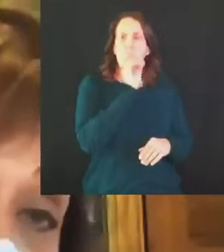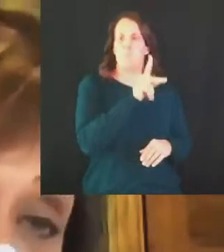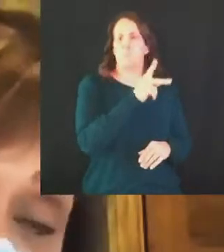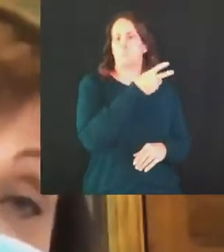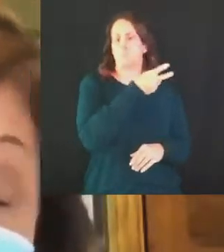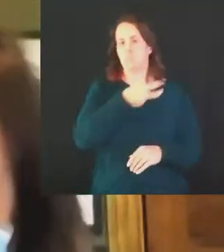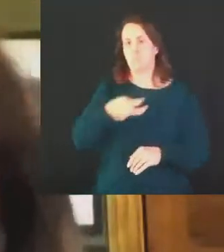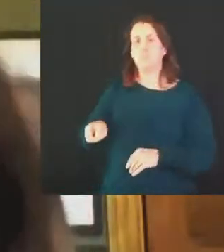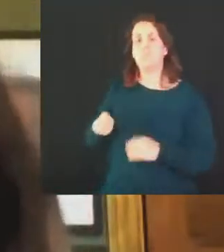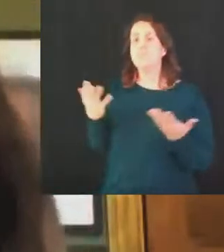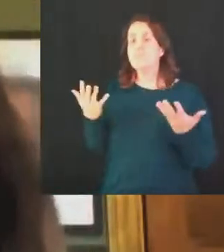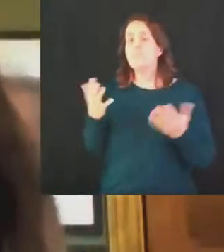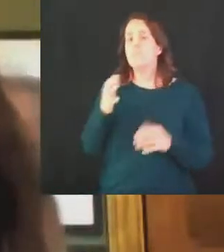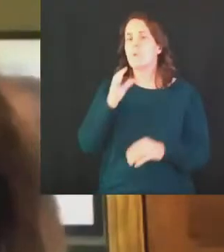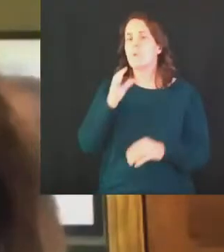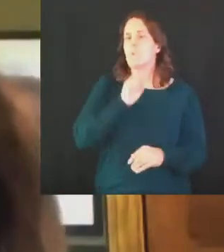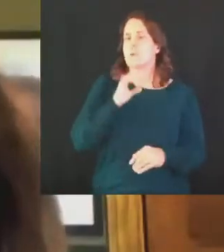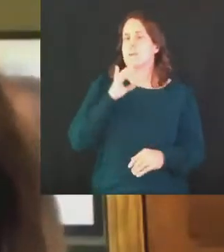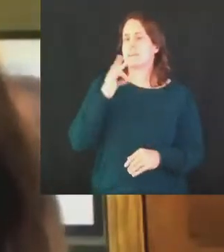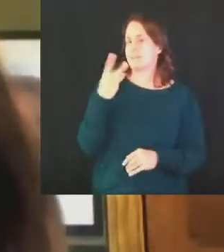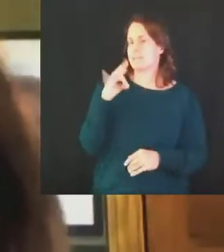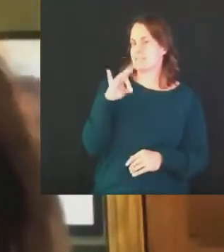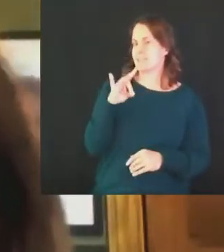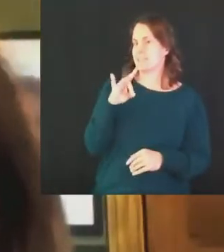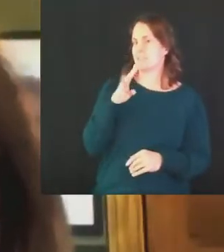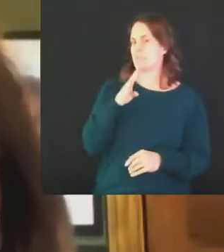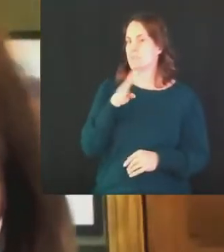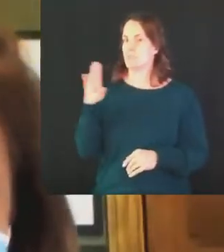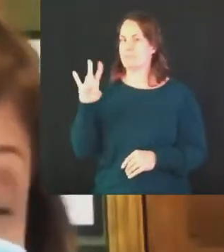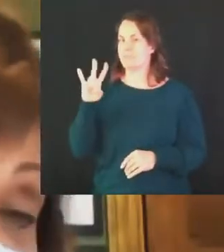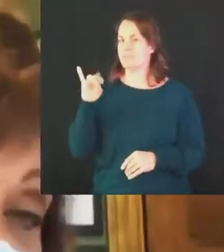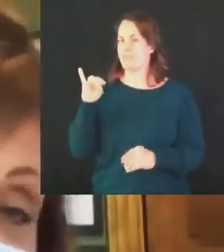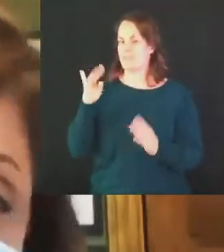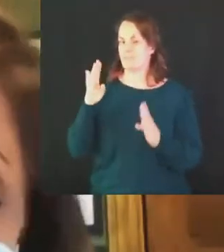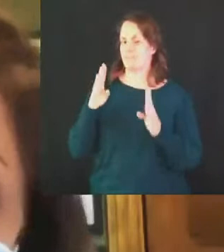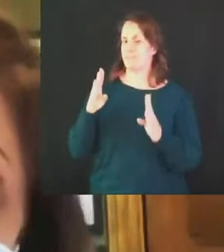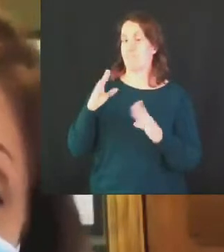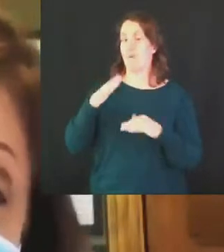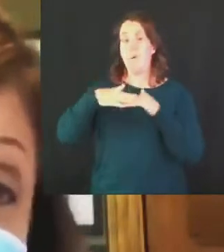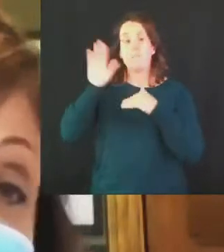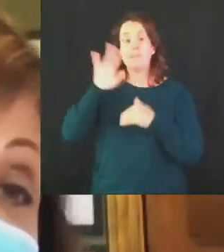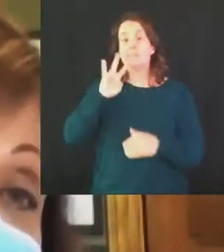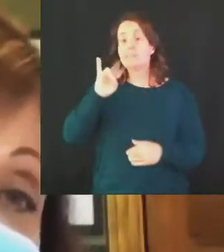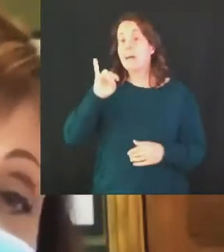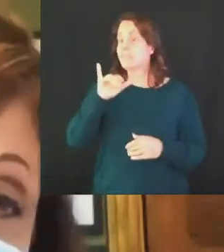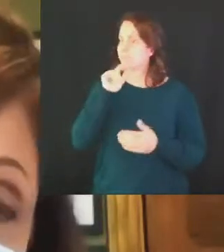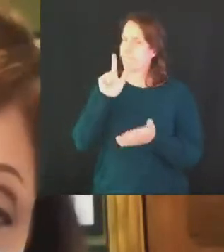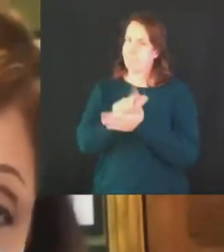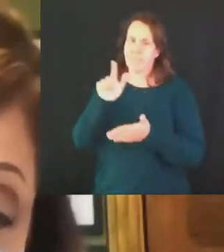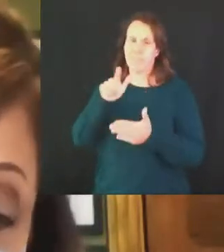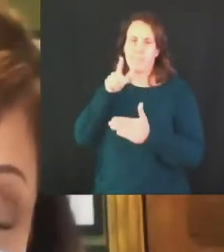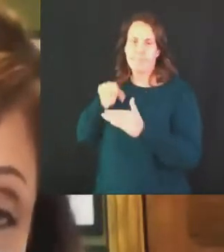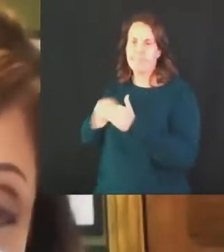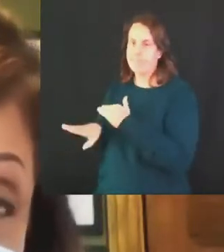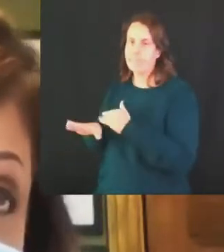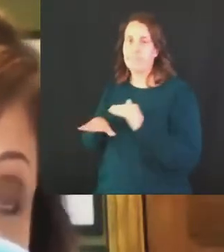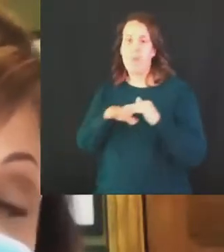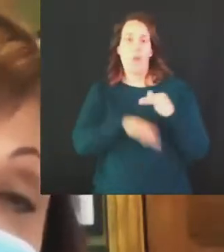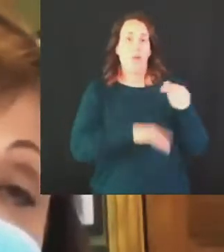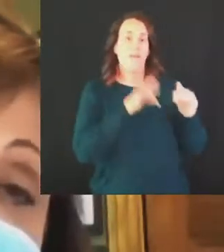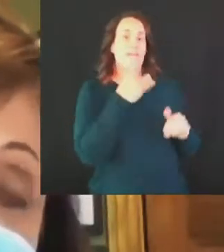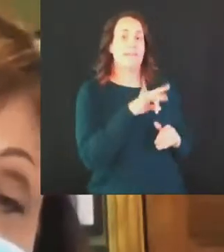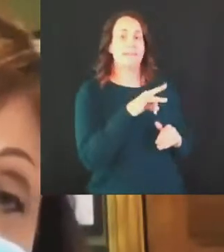This is a hospital transferred to the alternate care facility. It is not a physician clinic. It is not a physician